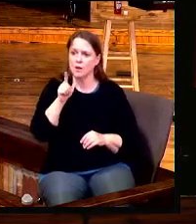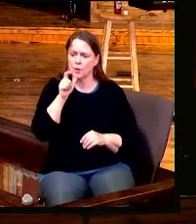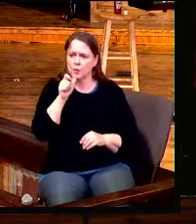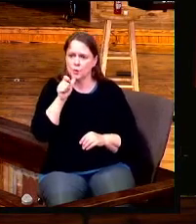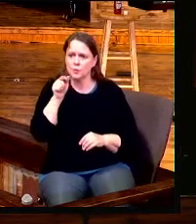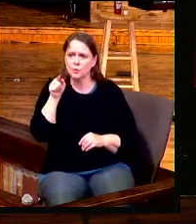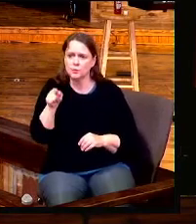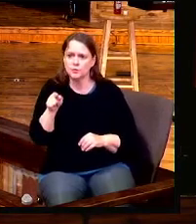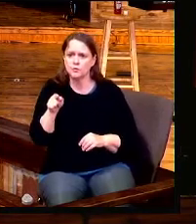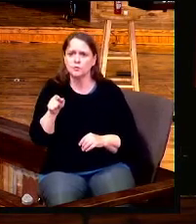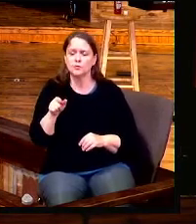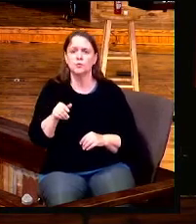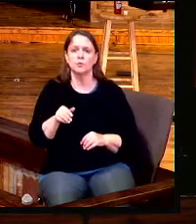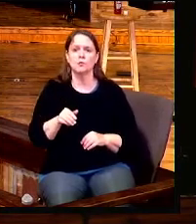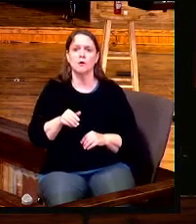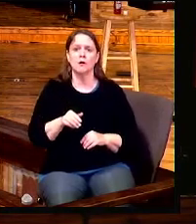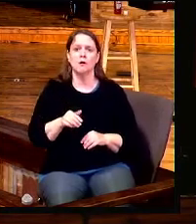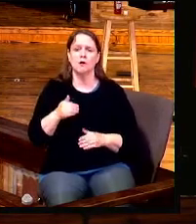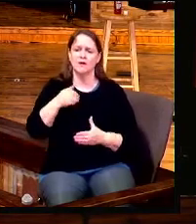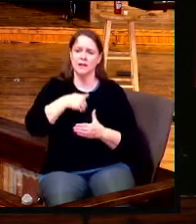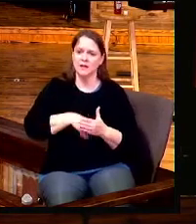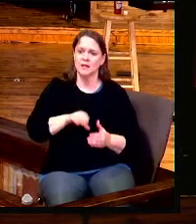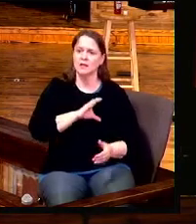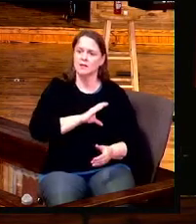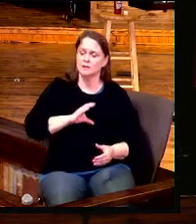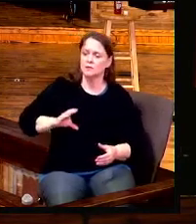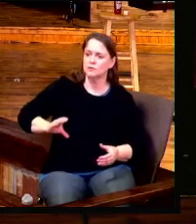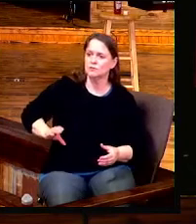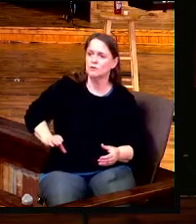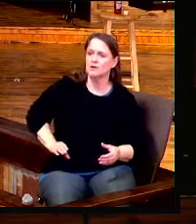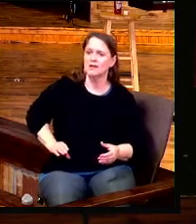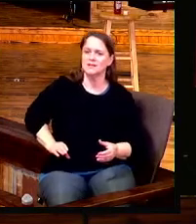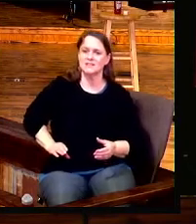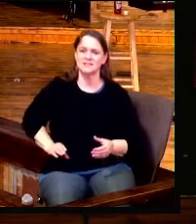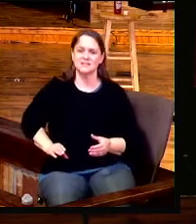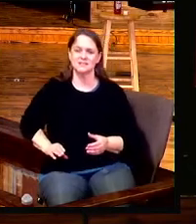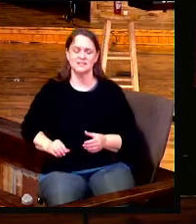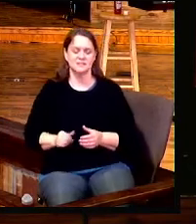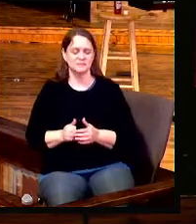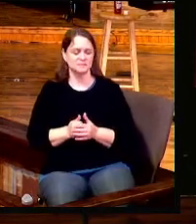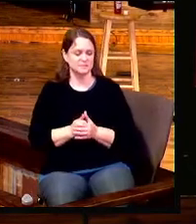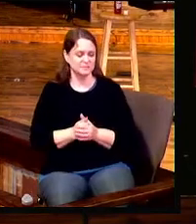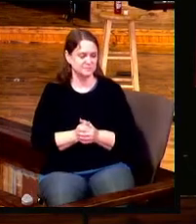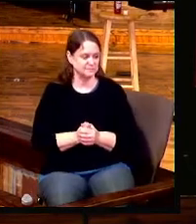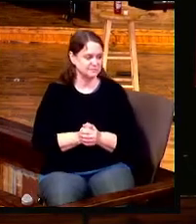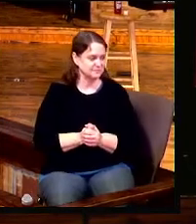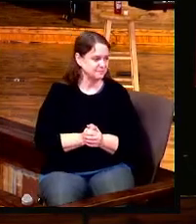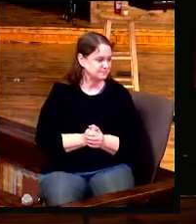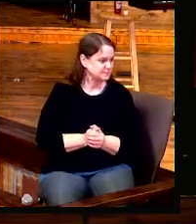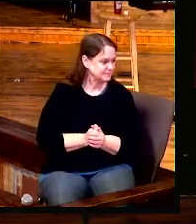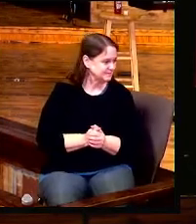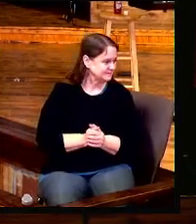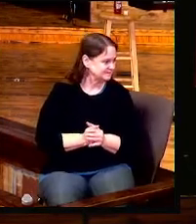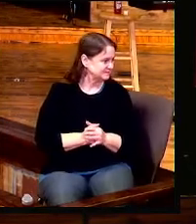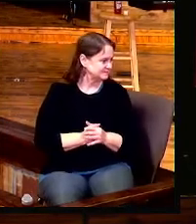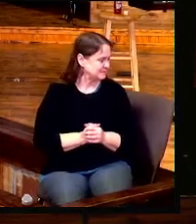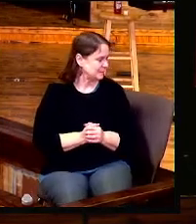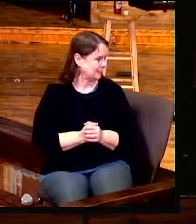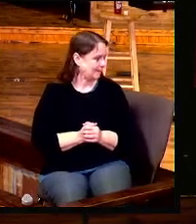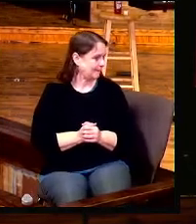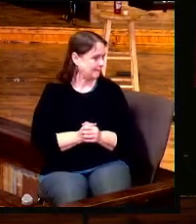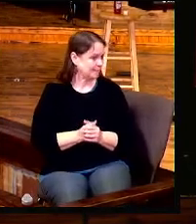believed it to be true. Amen. All right. So the first service participated that well. Now this is where we're going to see if